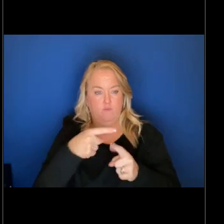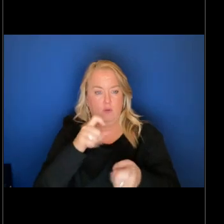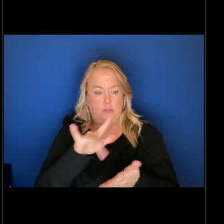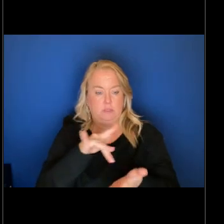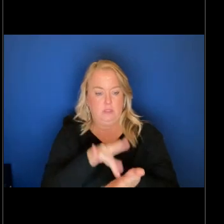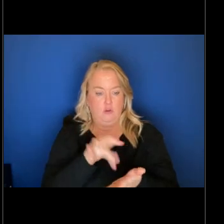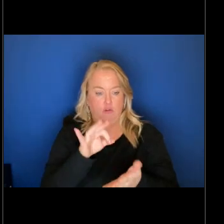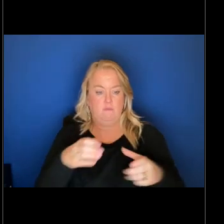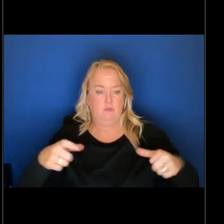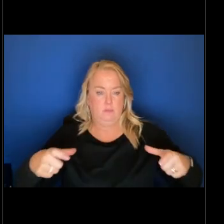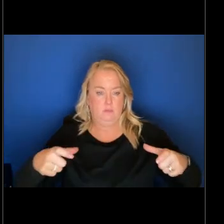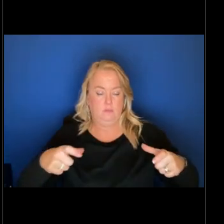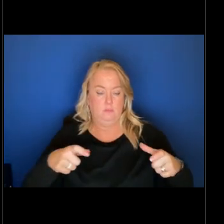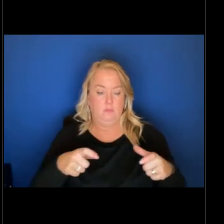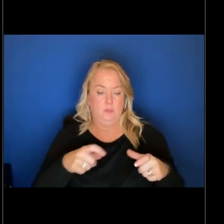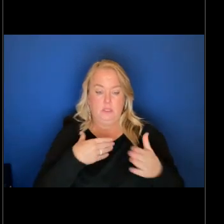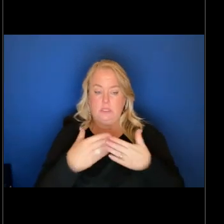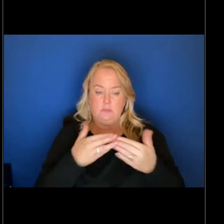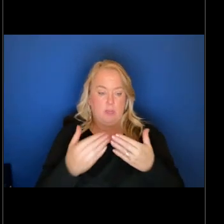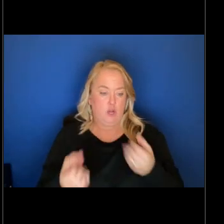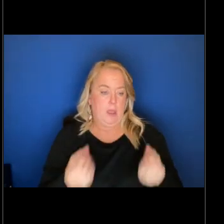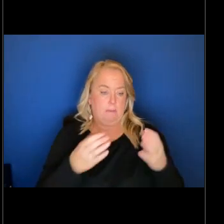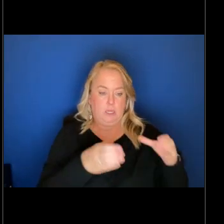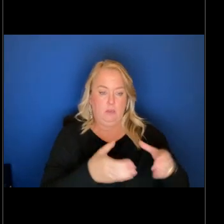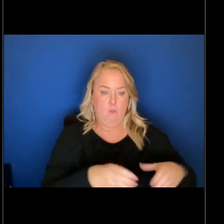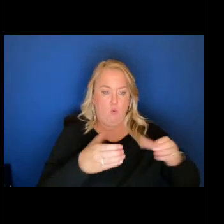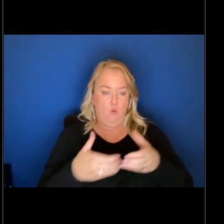sink, regardless of the number of basins.